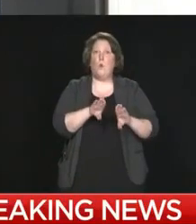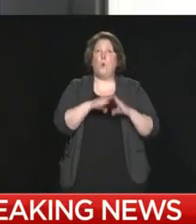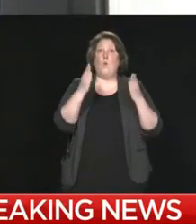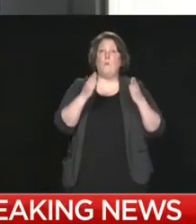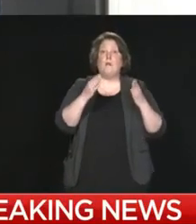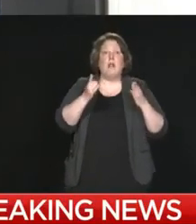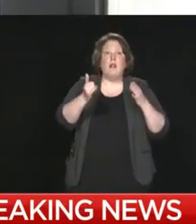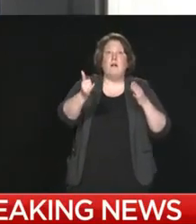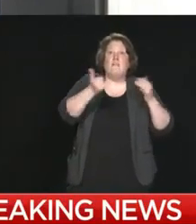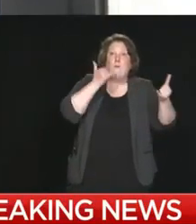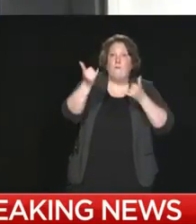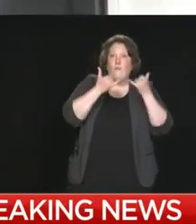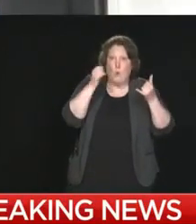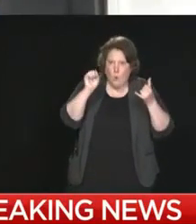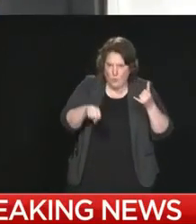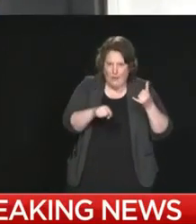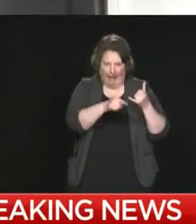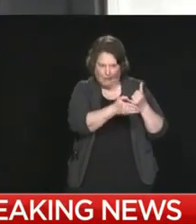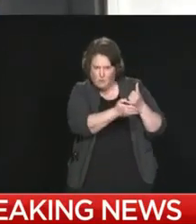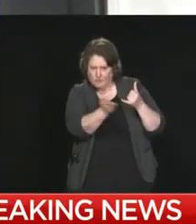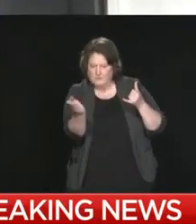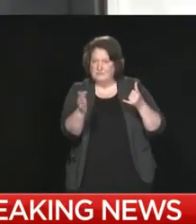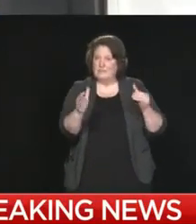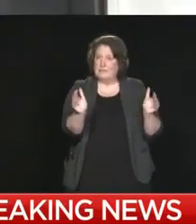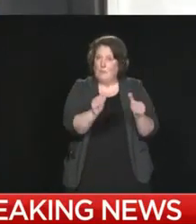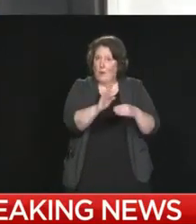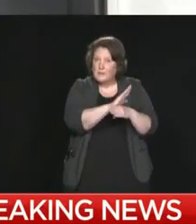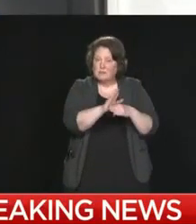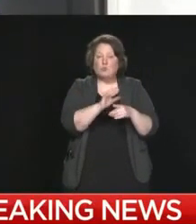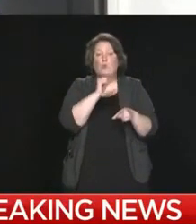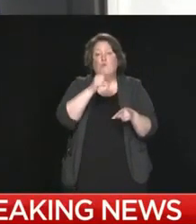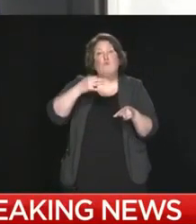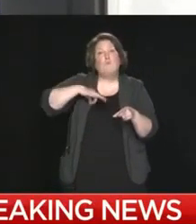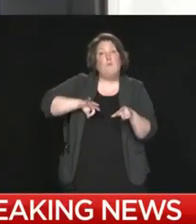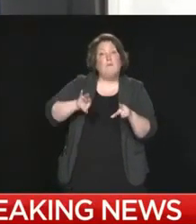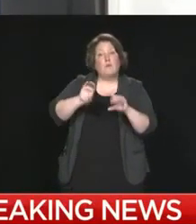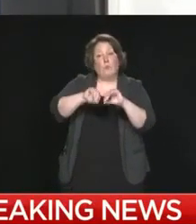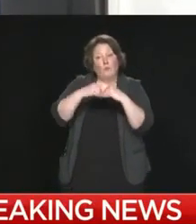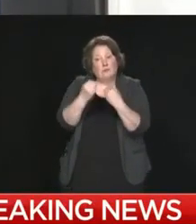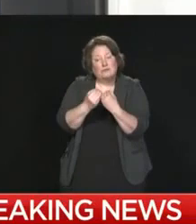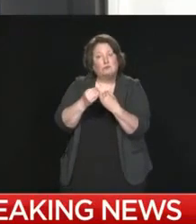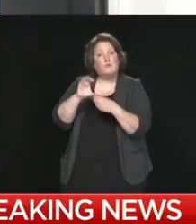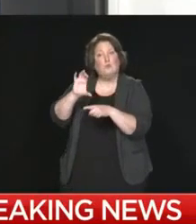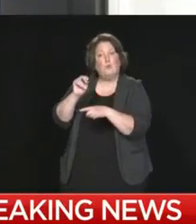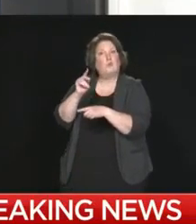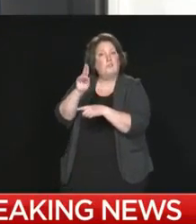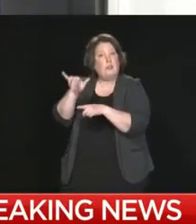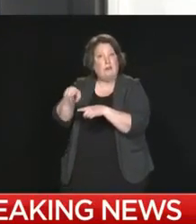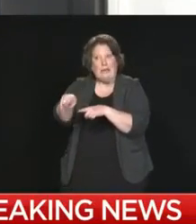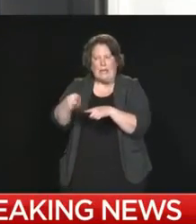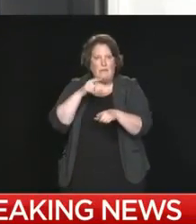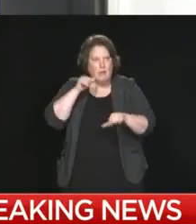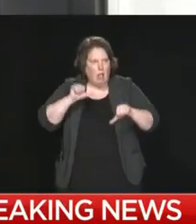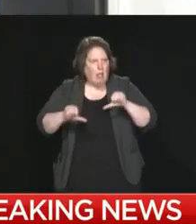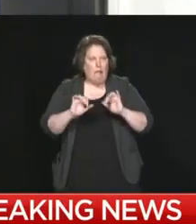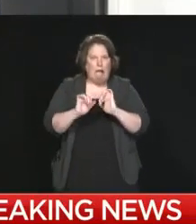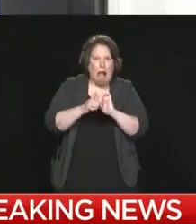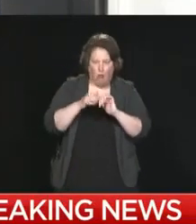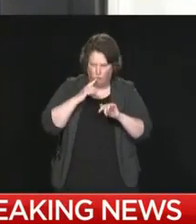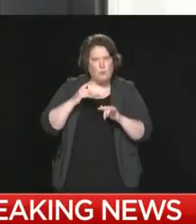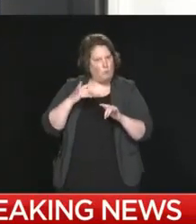help entrepreneurs and small business owners, including not-for-profit organizations and charities, navigate these uncertain